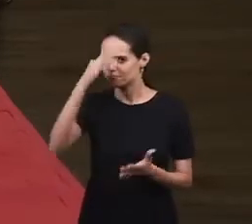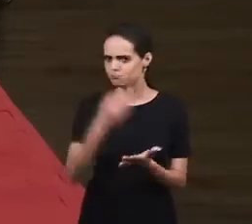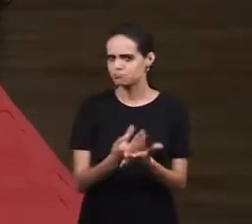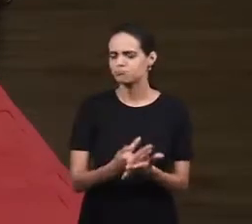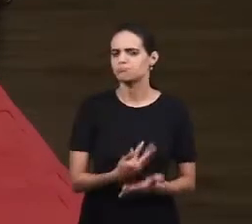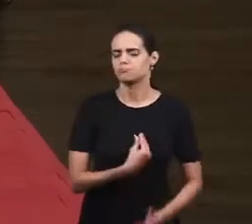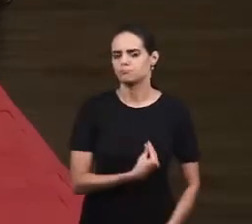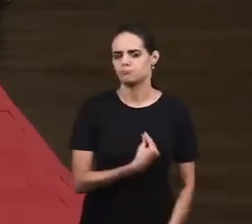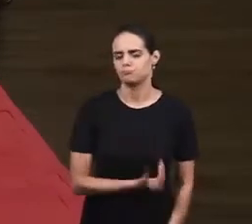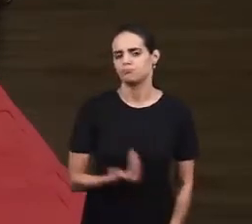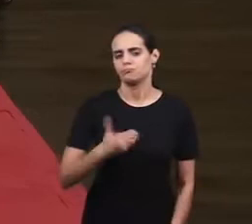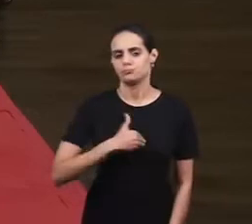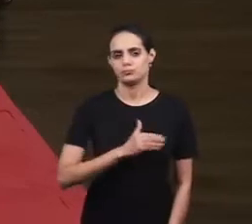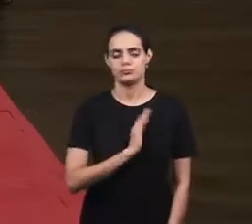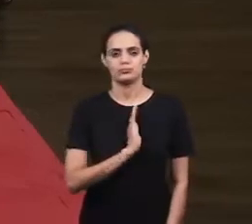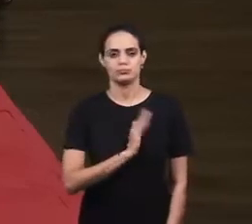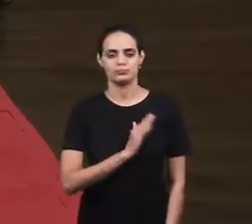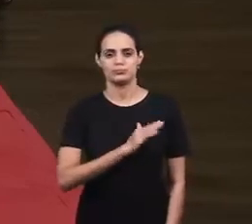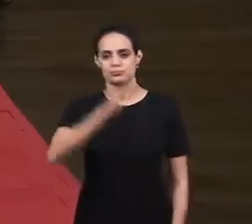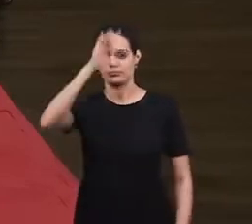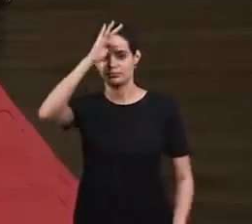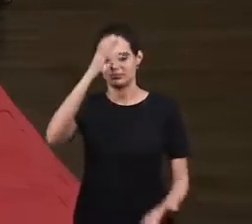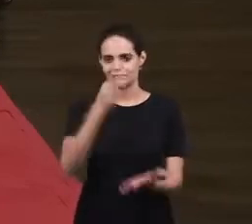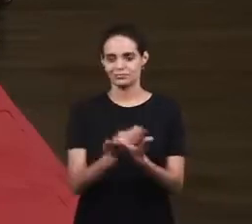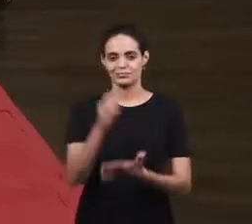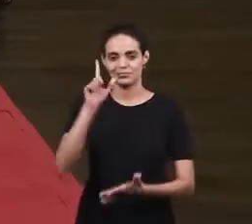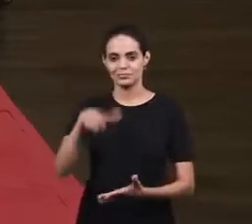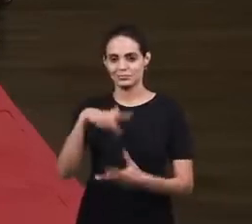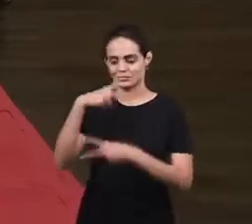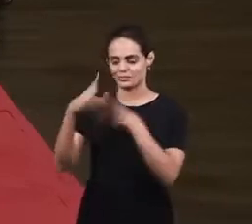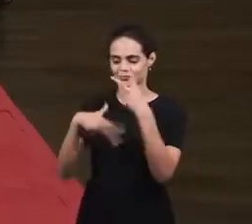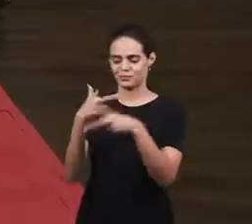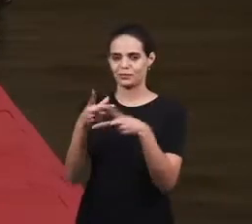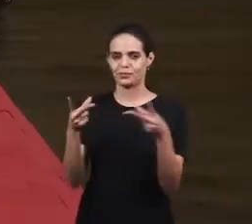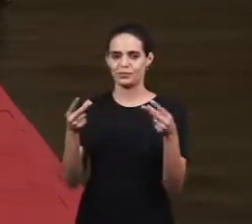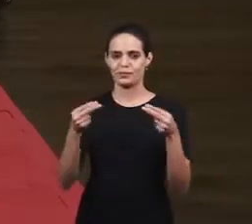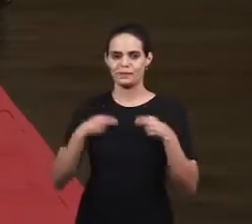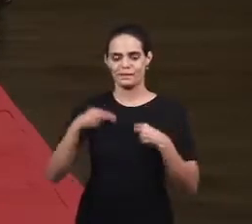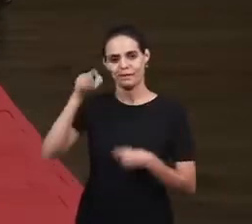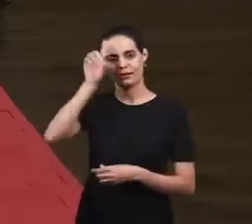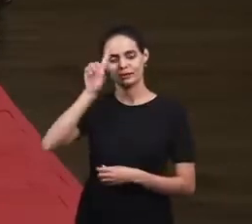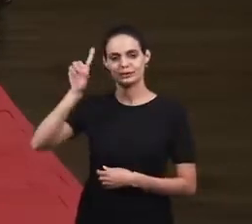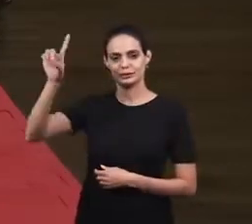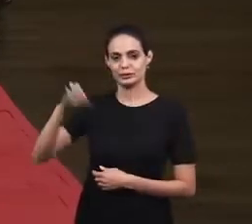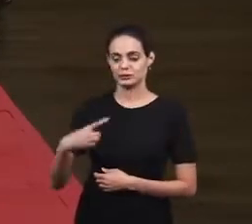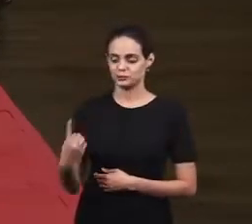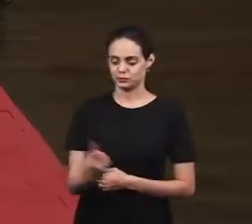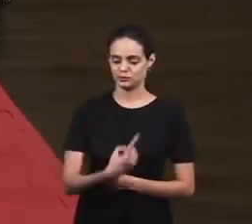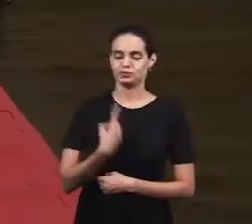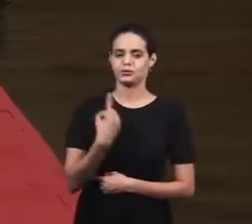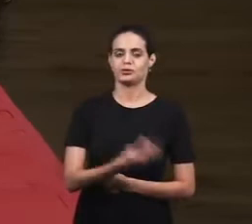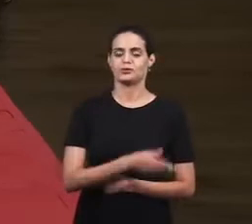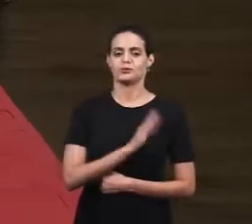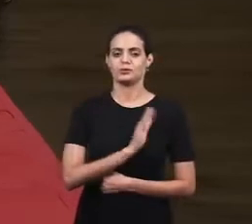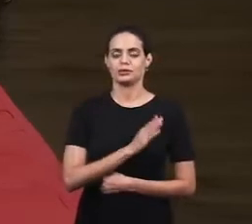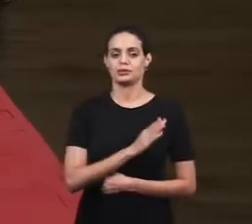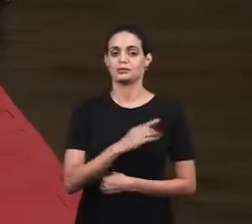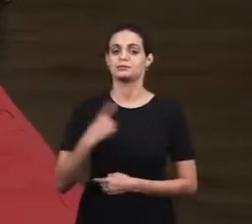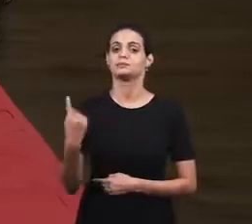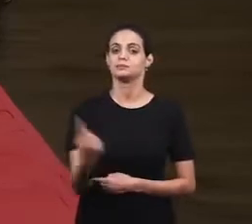Daniel trusted in God. Faith is a gift from God that comes from heaven to our